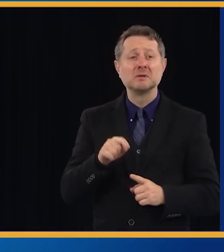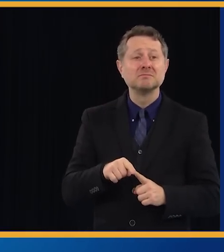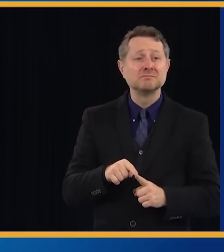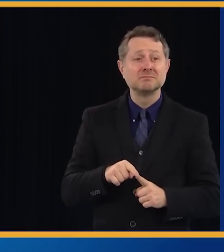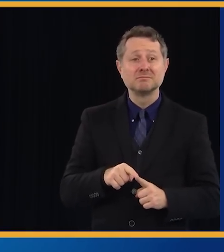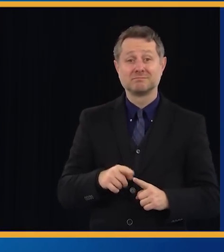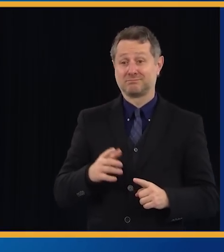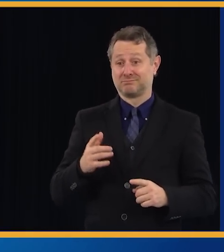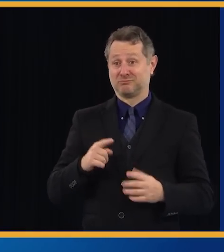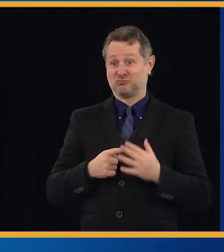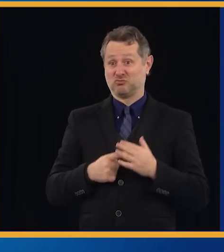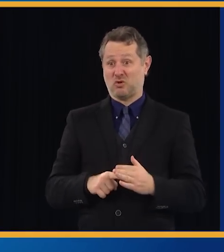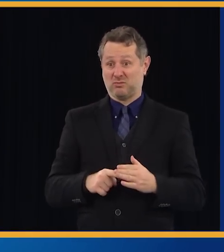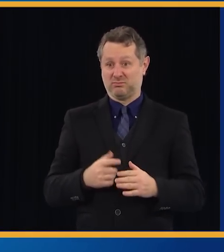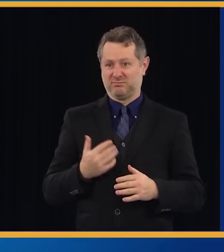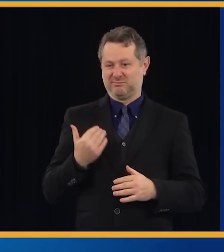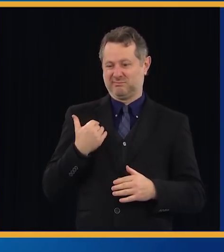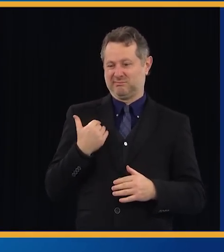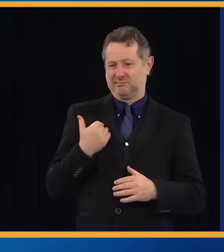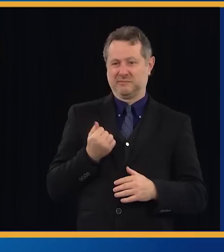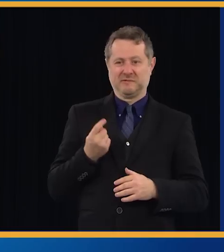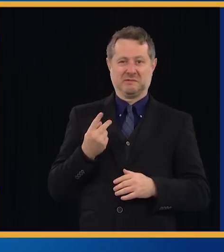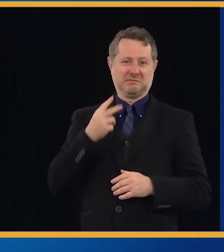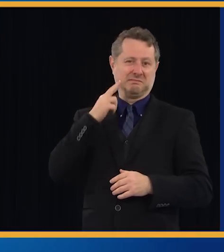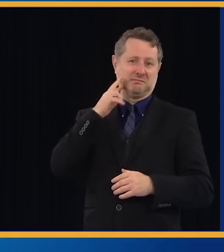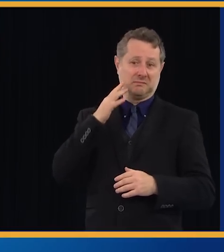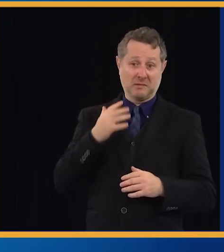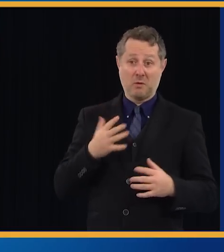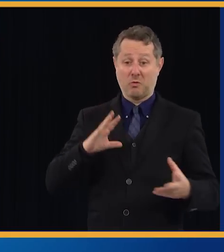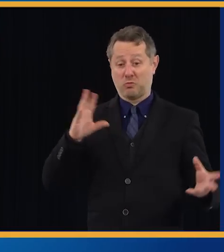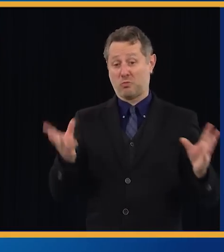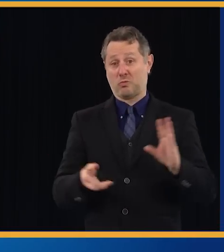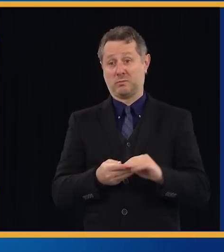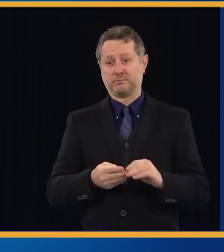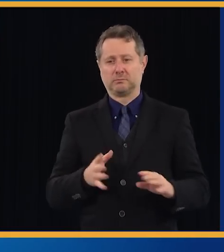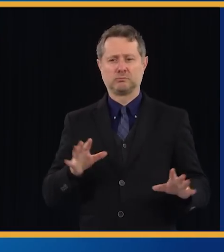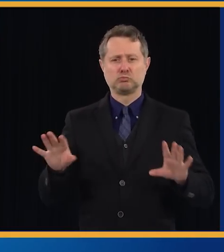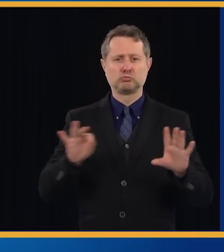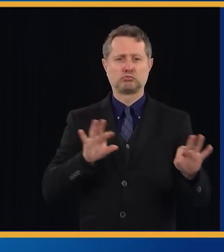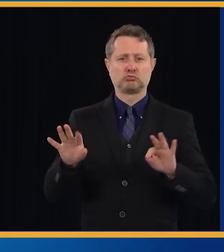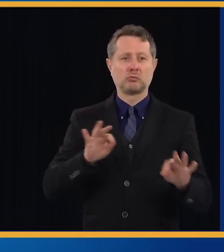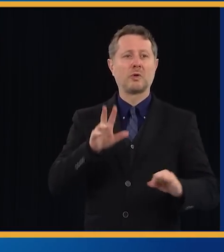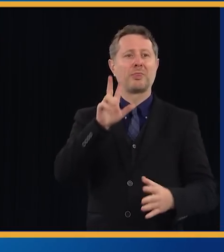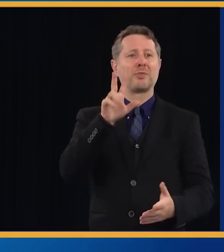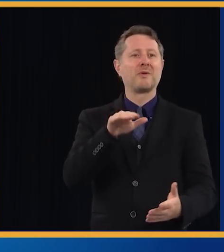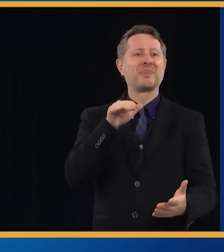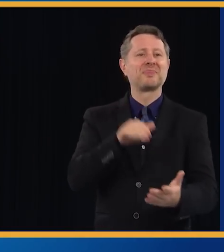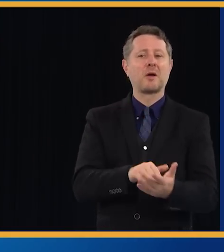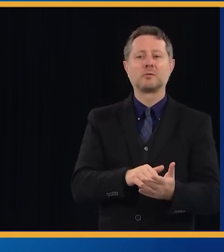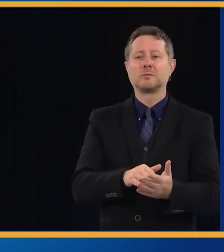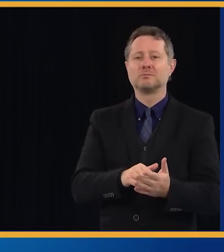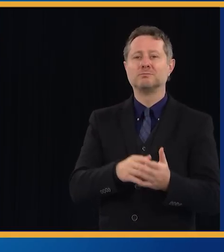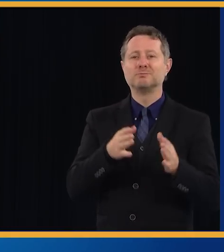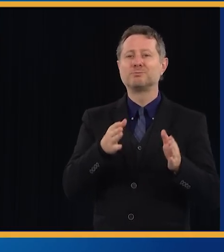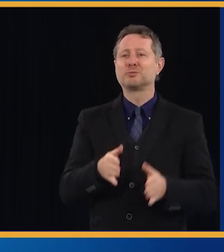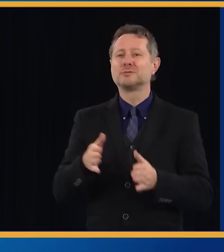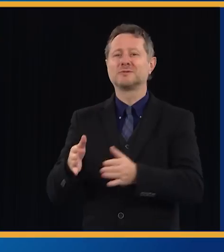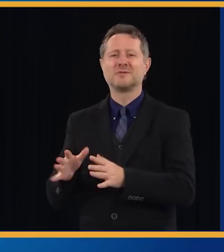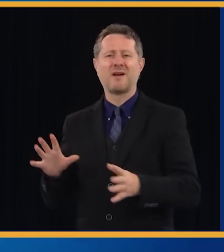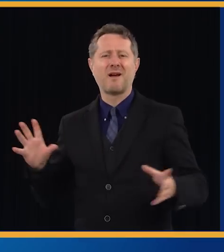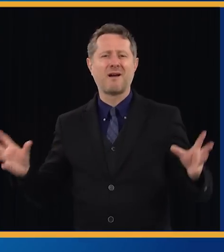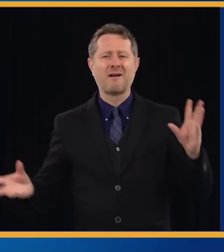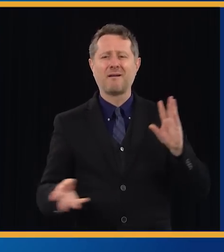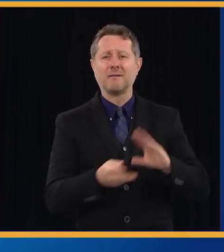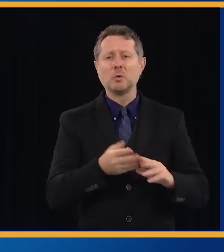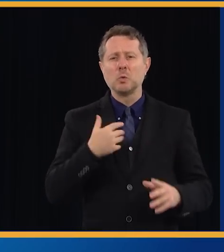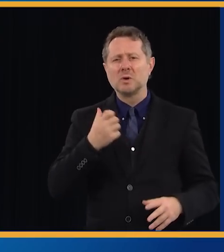ago. Sample size so far of 3,000 people statewide. Let's find out what the infection rate